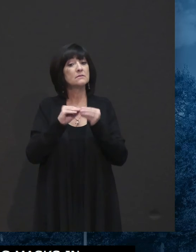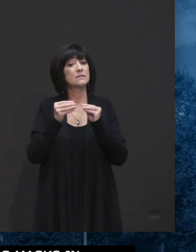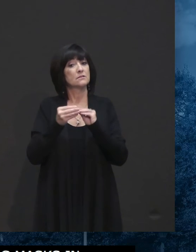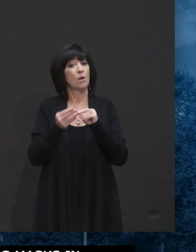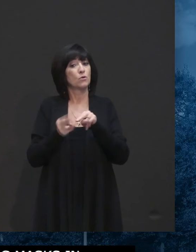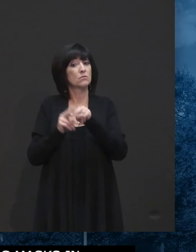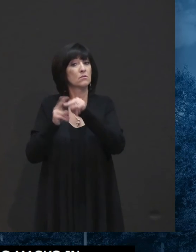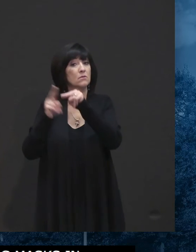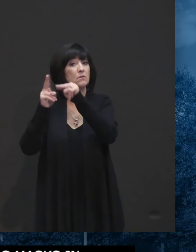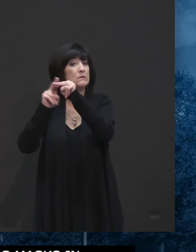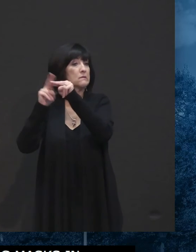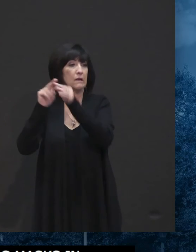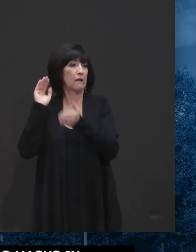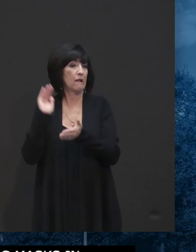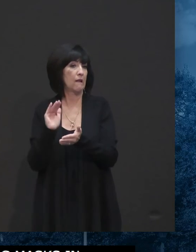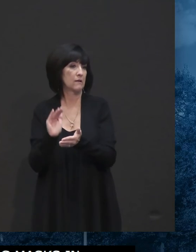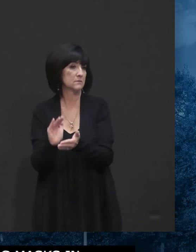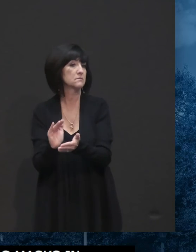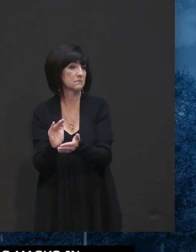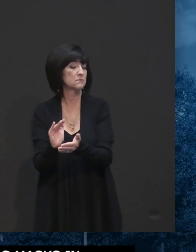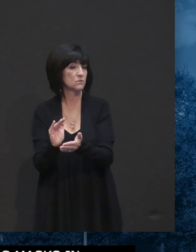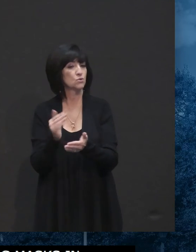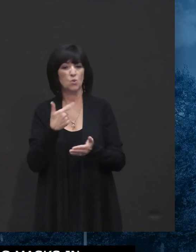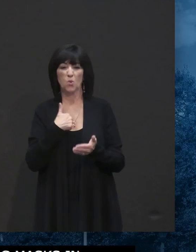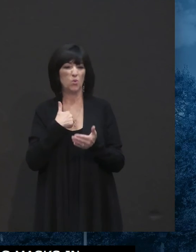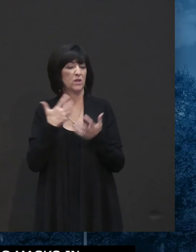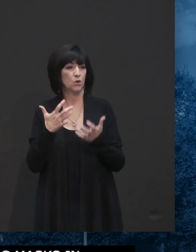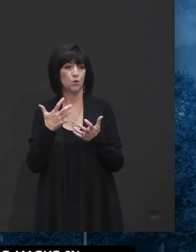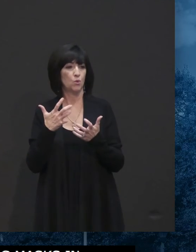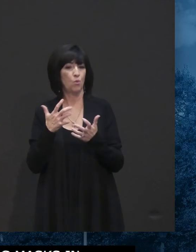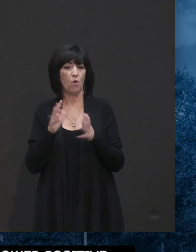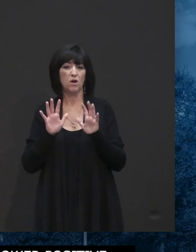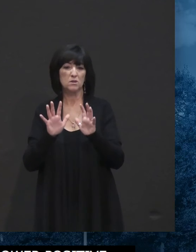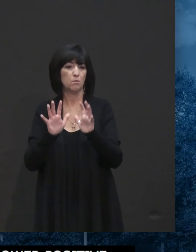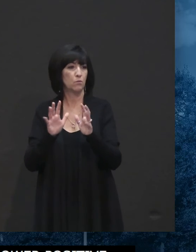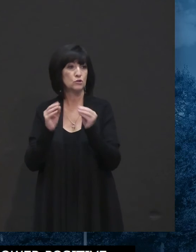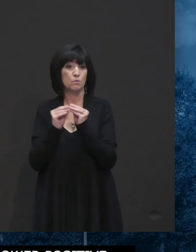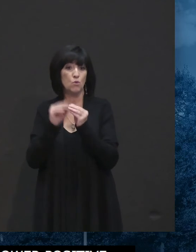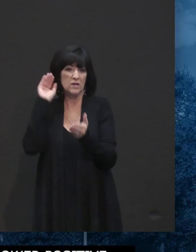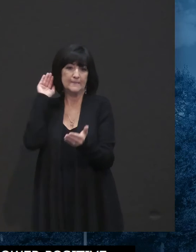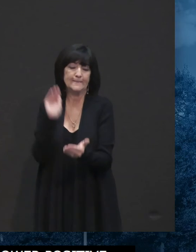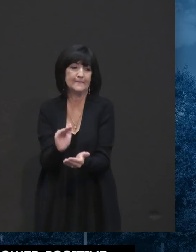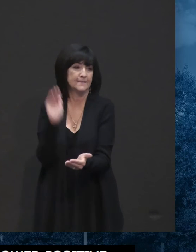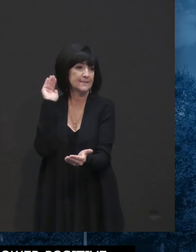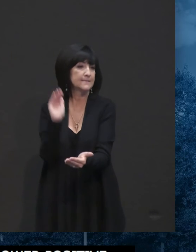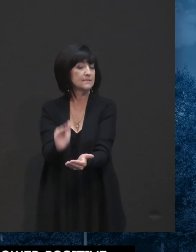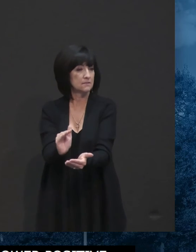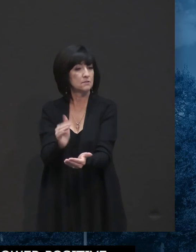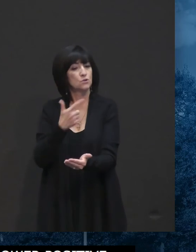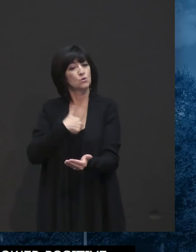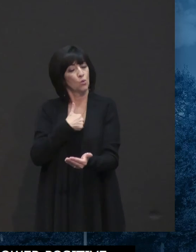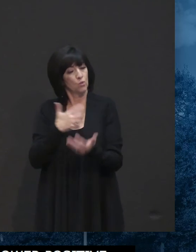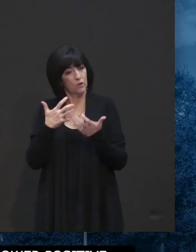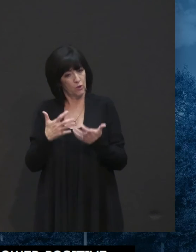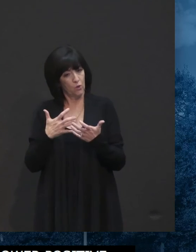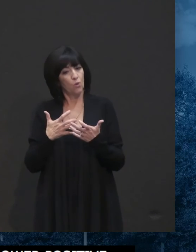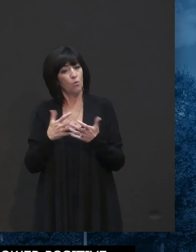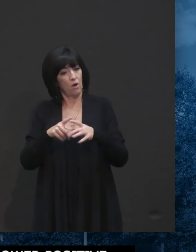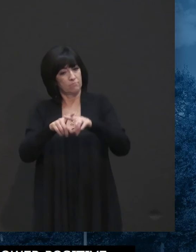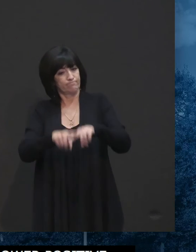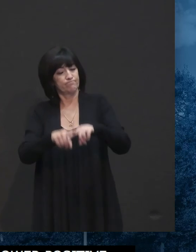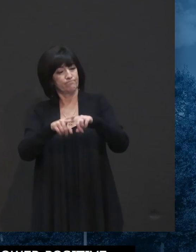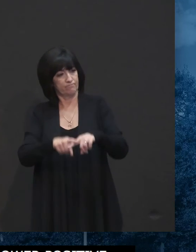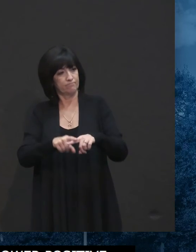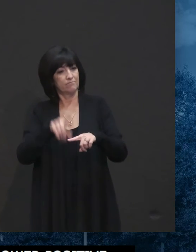high for us, and so we want to push that and continue to lean on the protective measures that we know